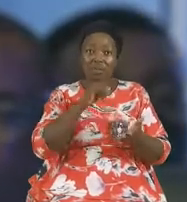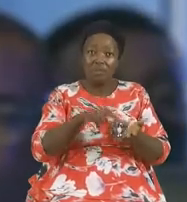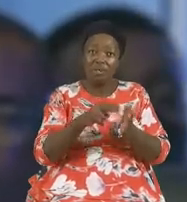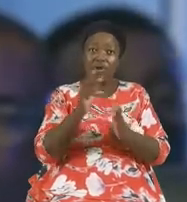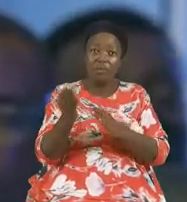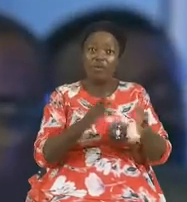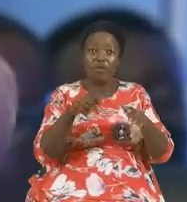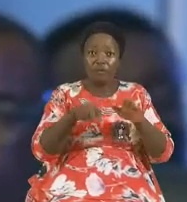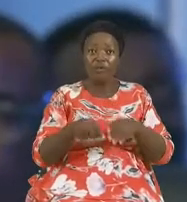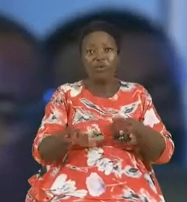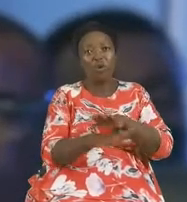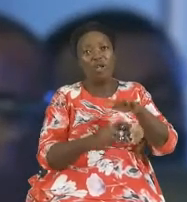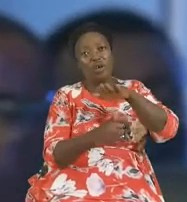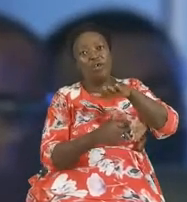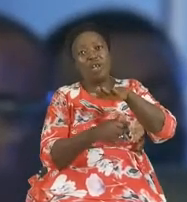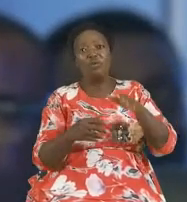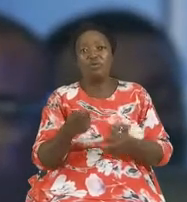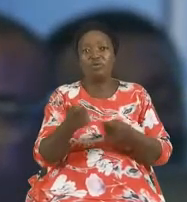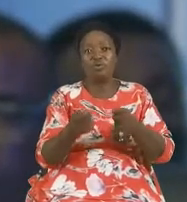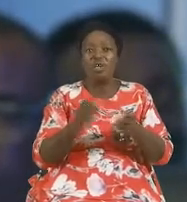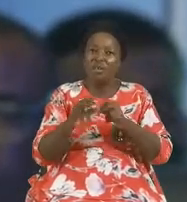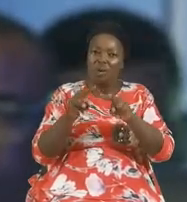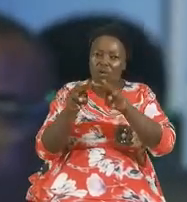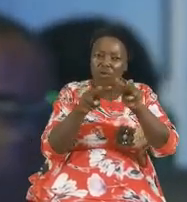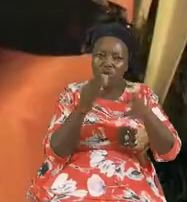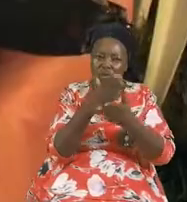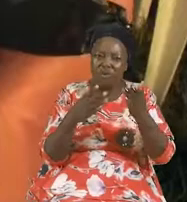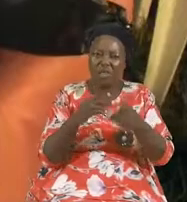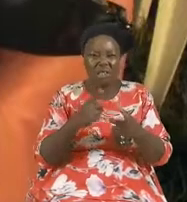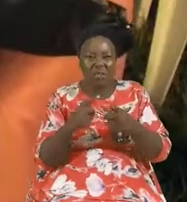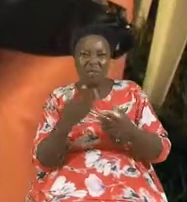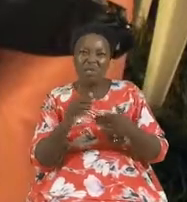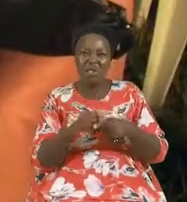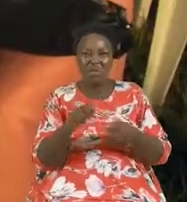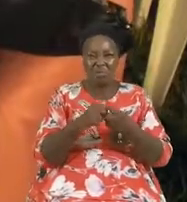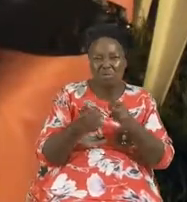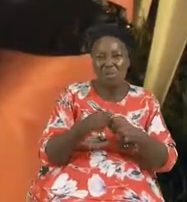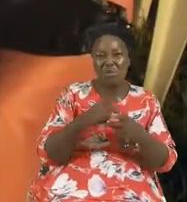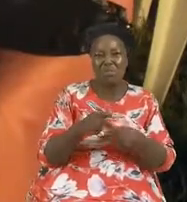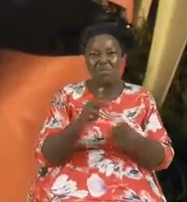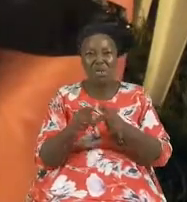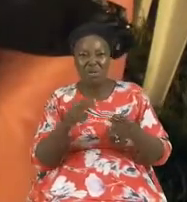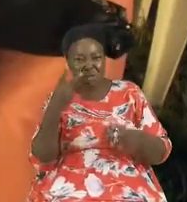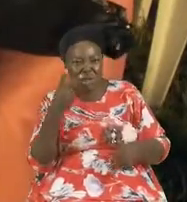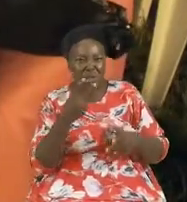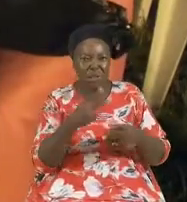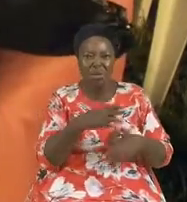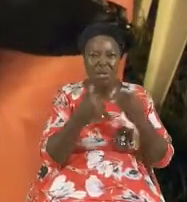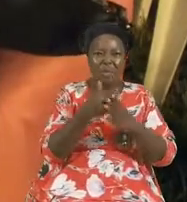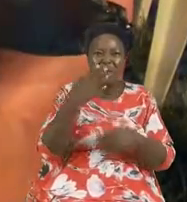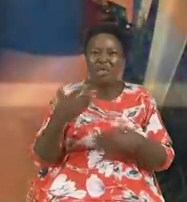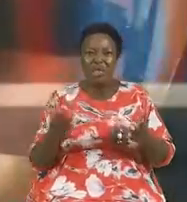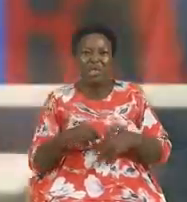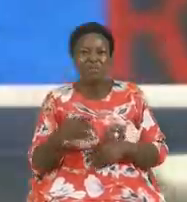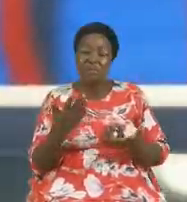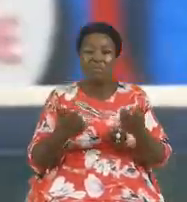stay. That's bringing your feet under control. If they're watching something, you know, maybe there is a crime, and then